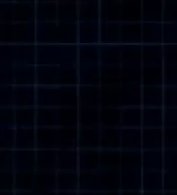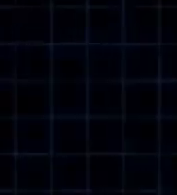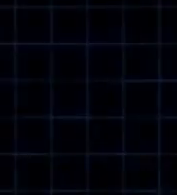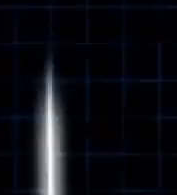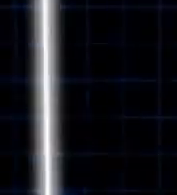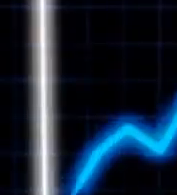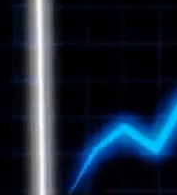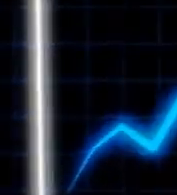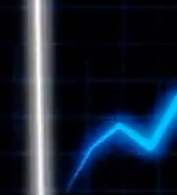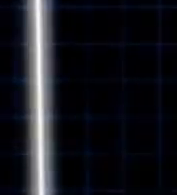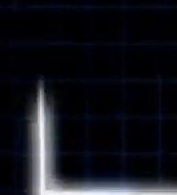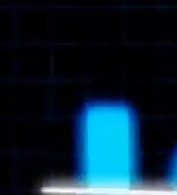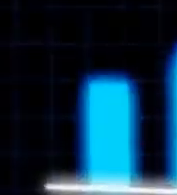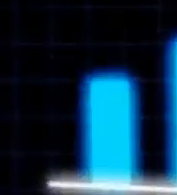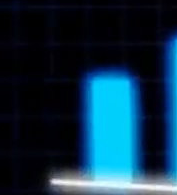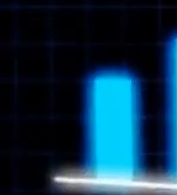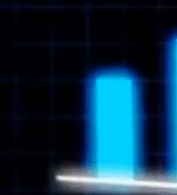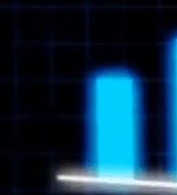ibiti.